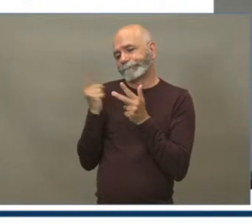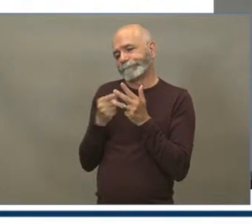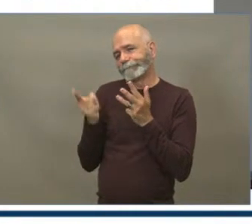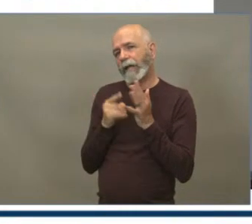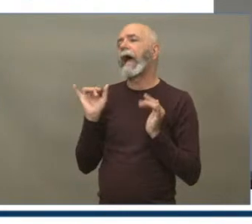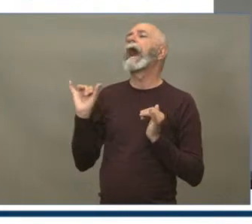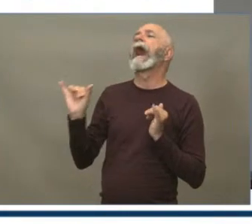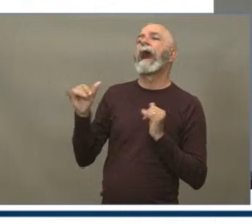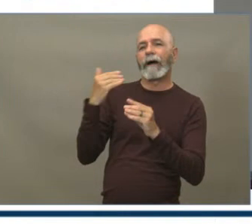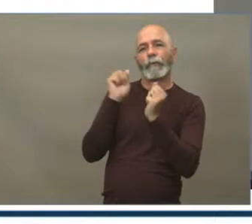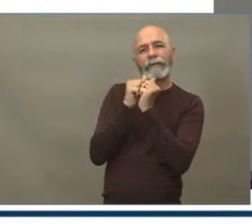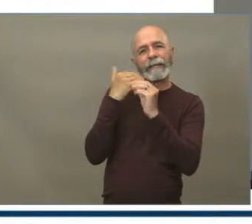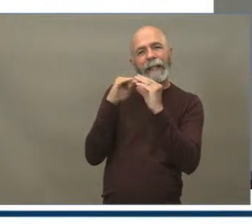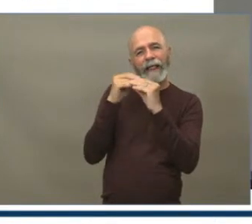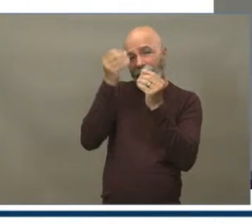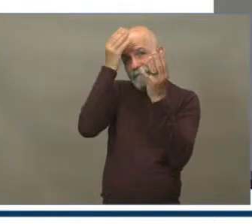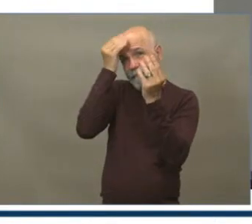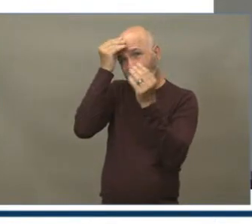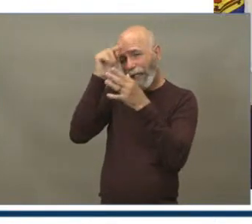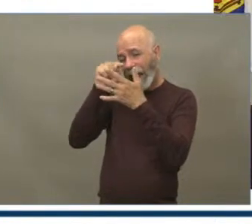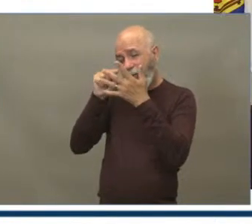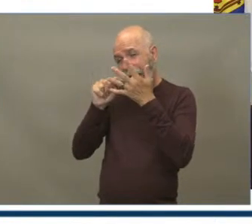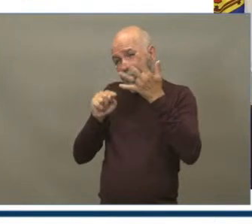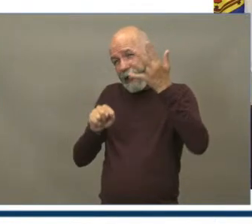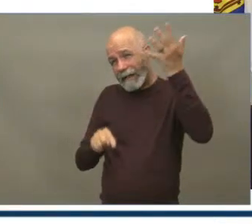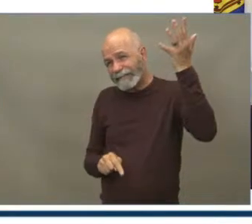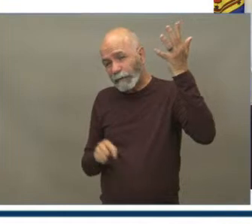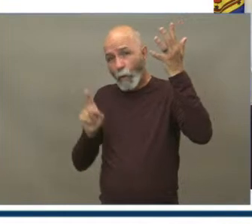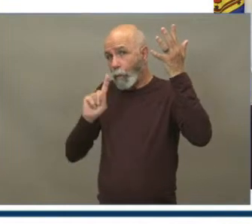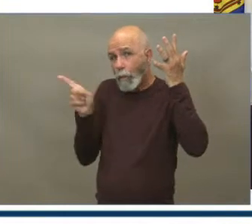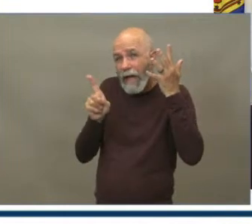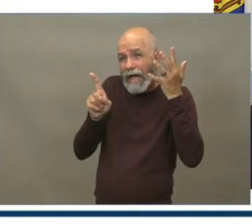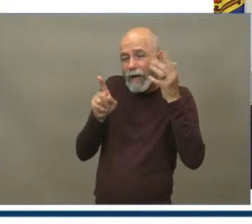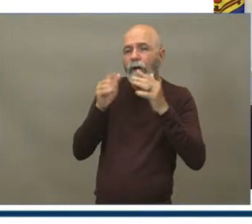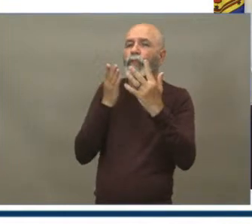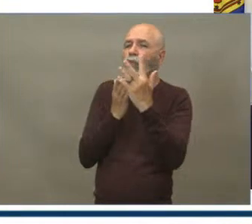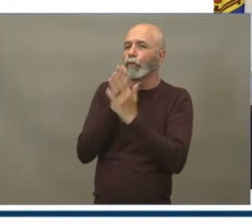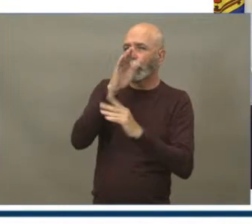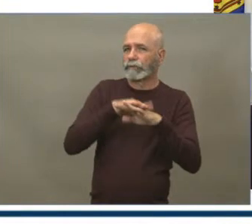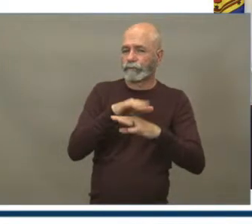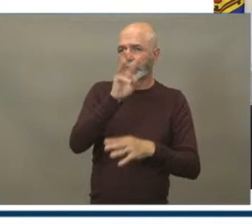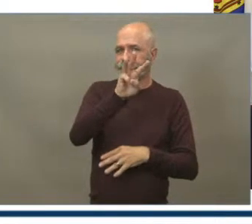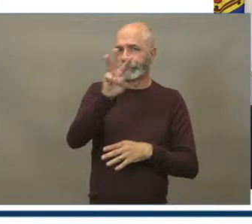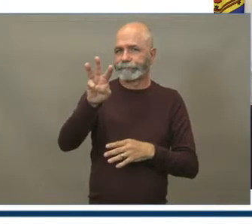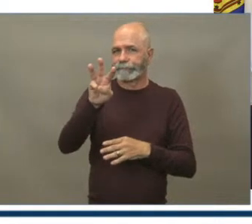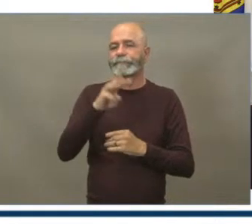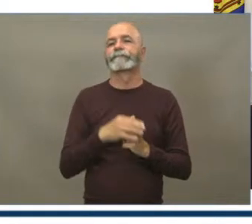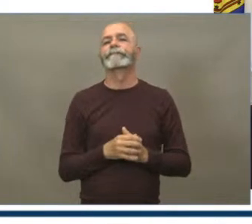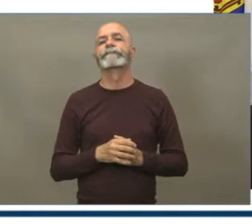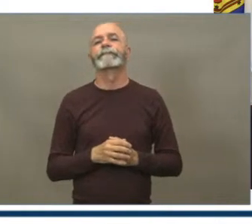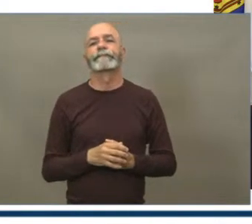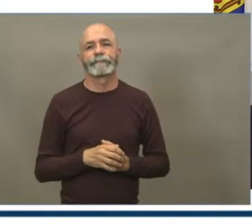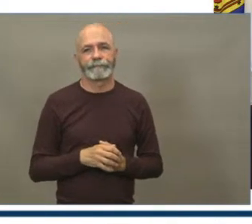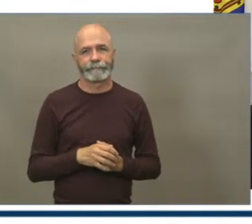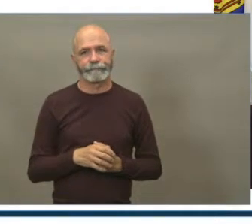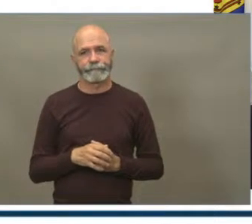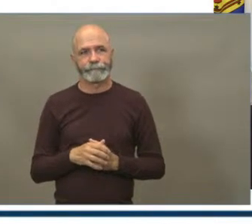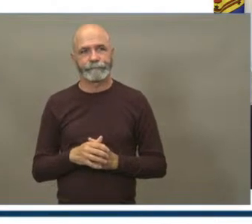right now on our website. Next, we'll go to Halifax Examiner, Timothy Bousquet. Tim, go ahead.